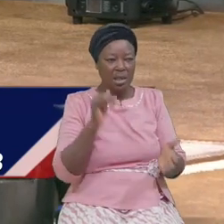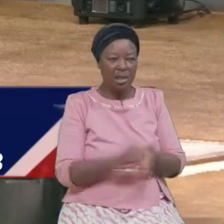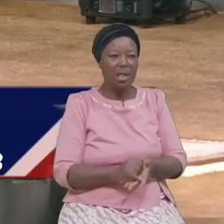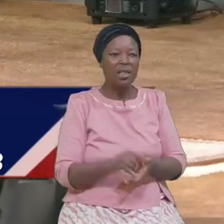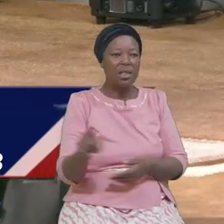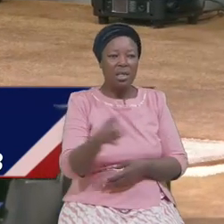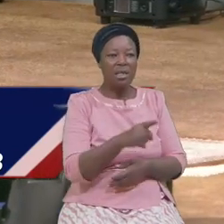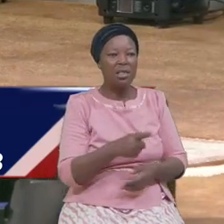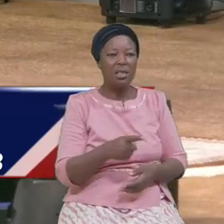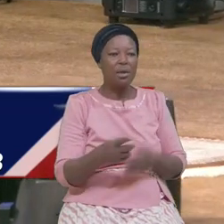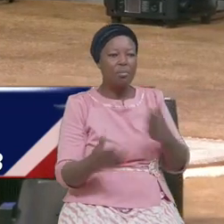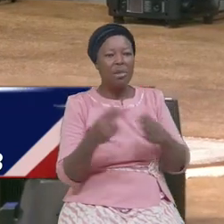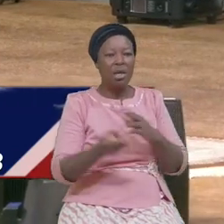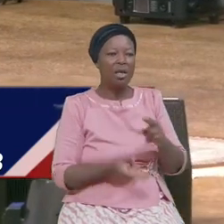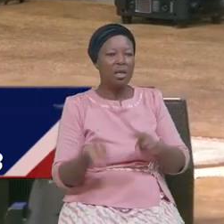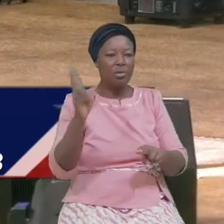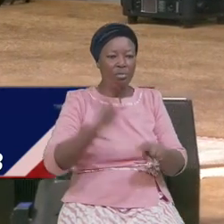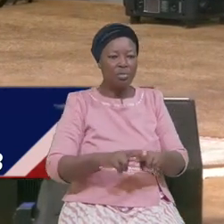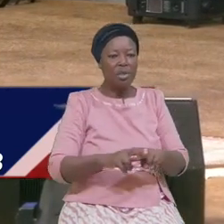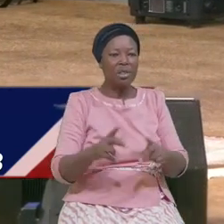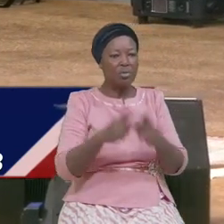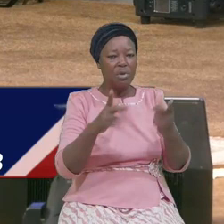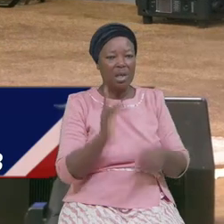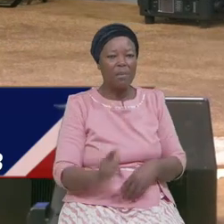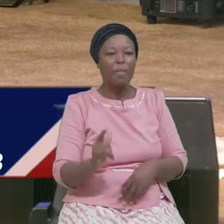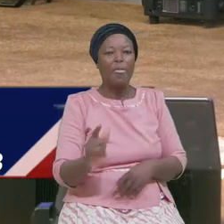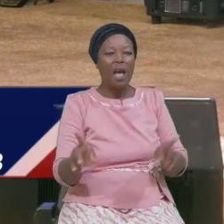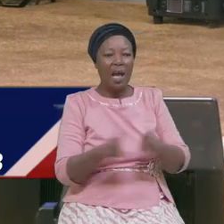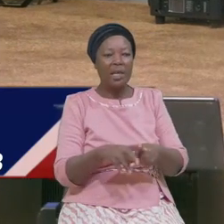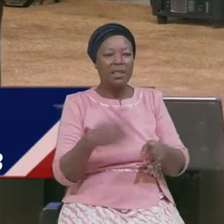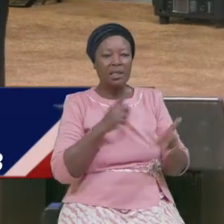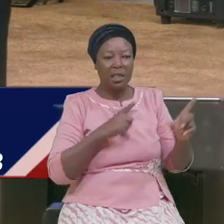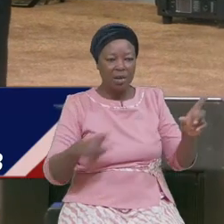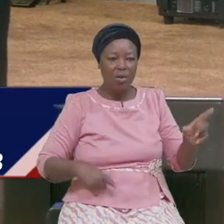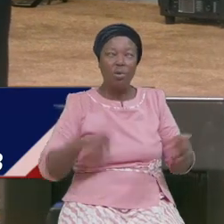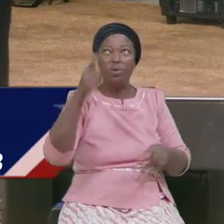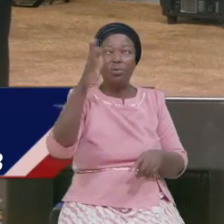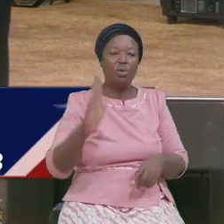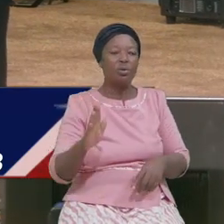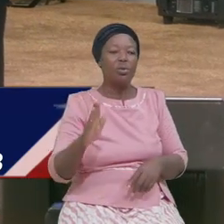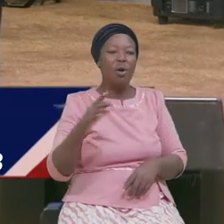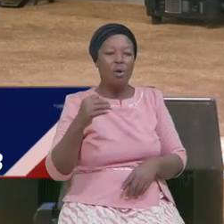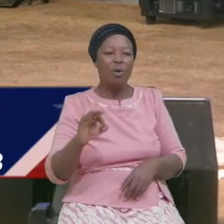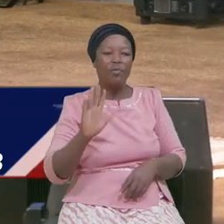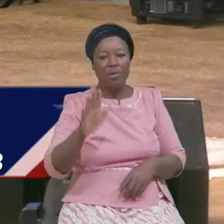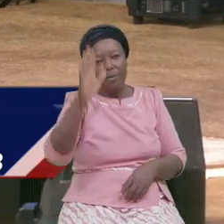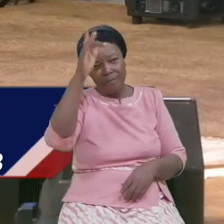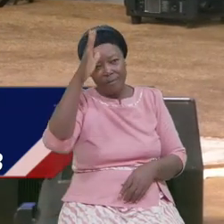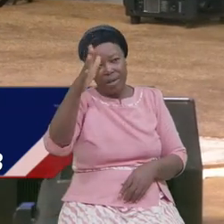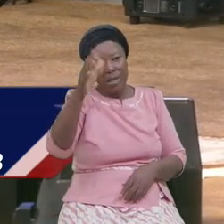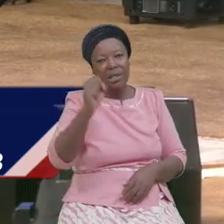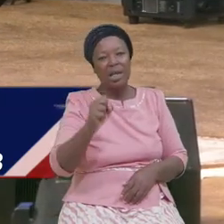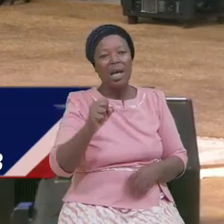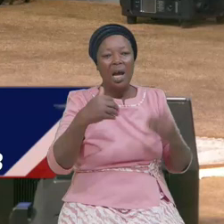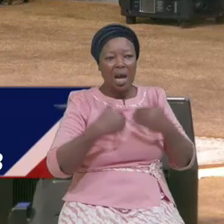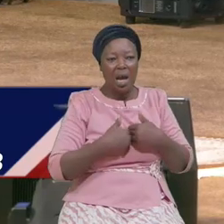ye may increase mightily, as the Lord God of thy fathers